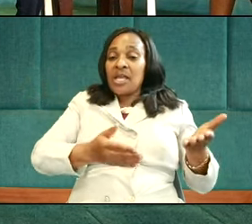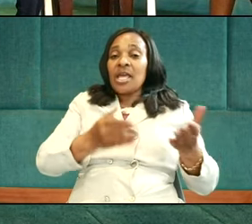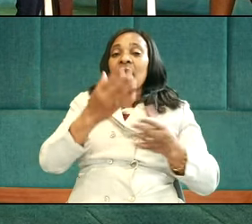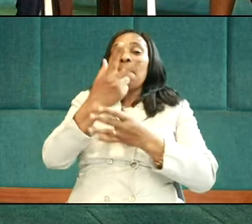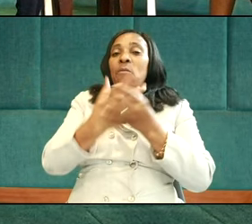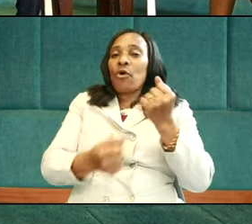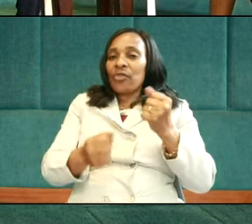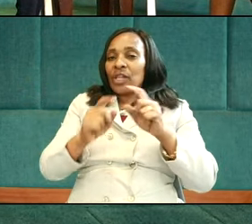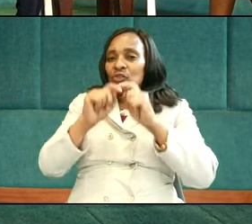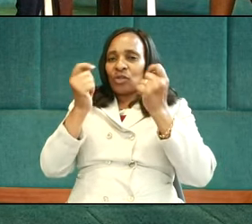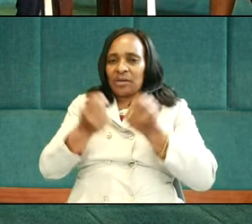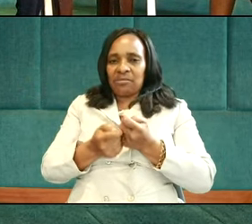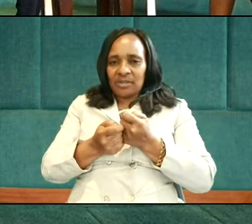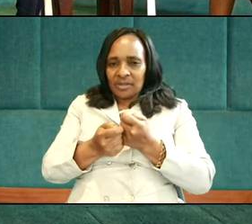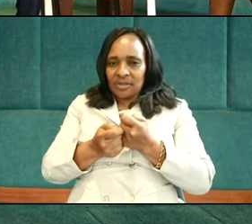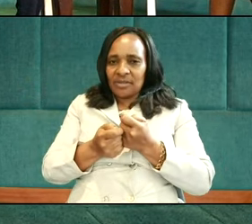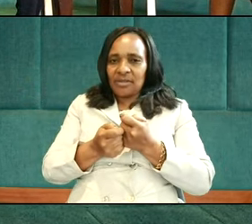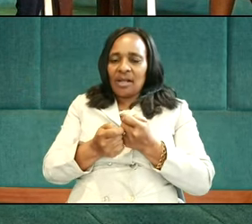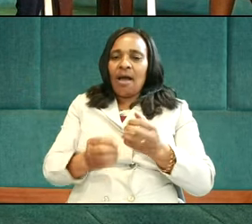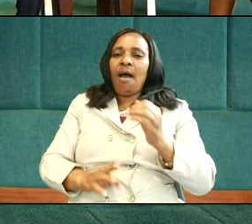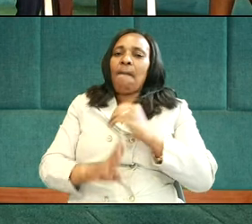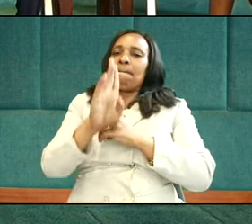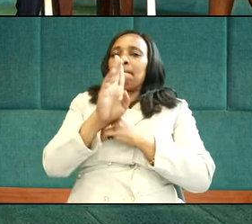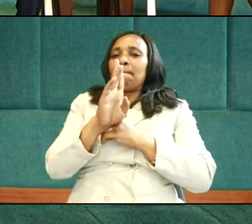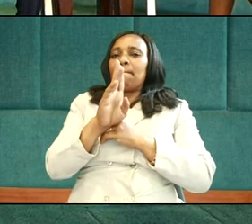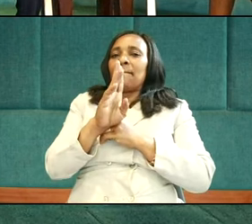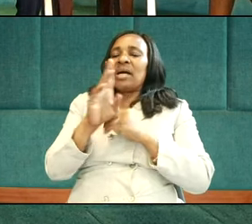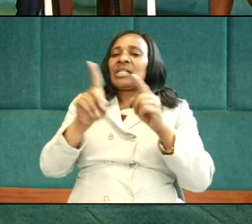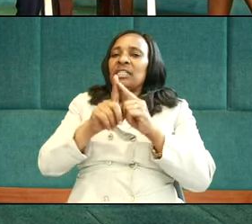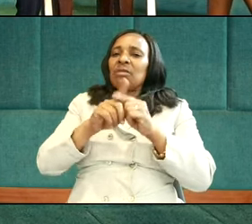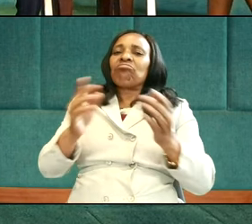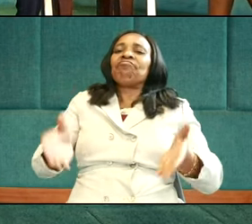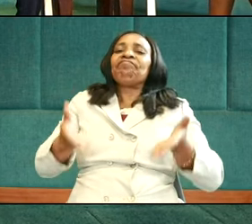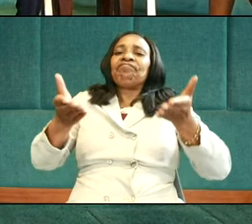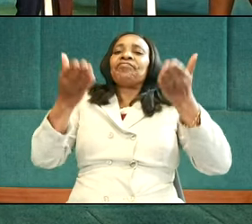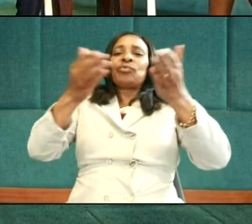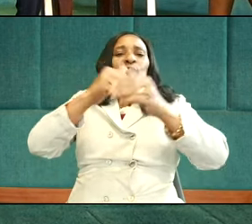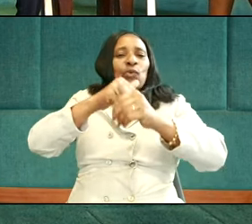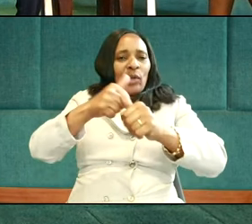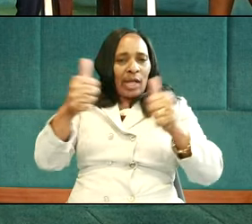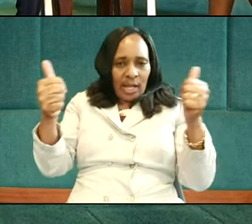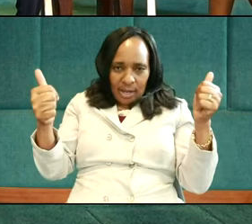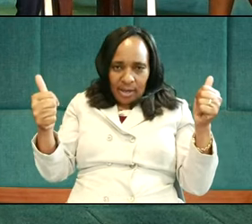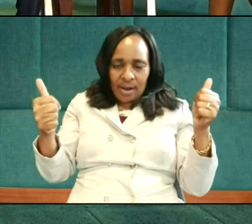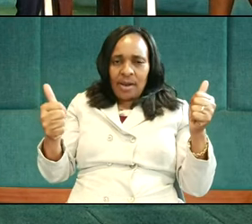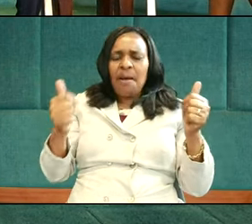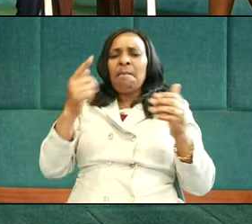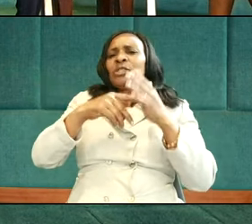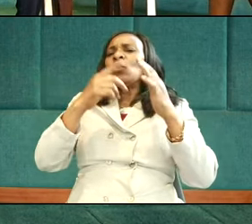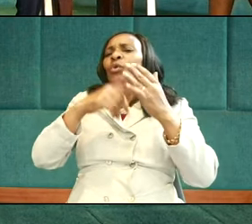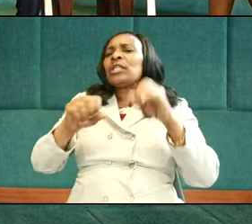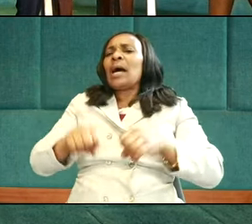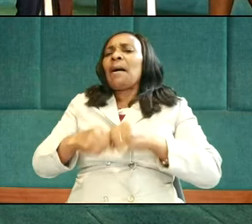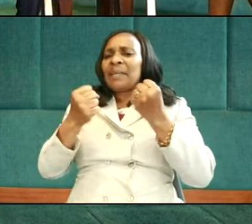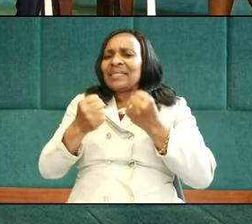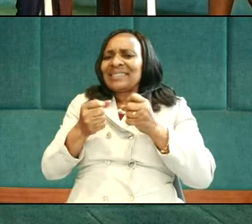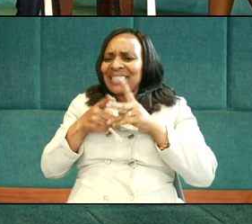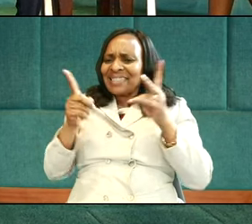the tribes yes. Into like prosperity. Mm-hmm. Yeah. So what